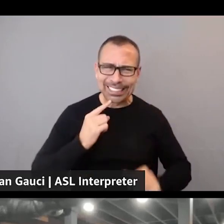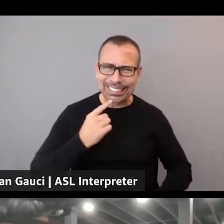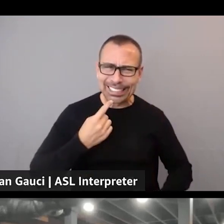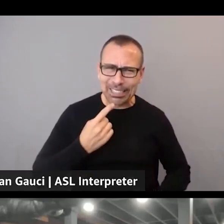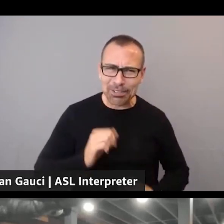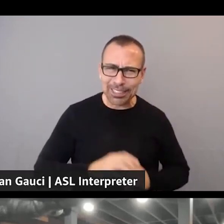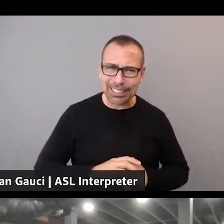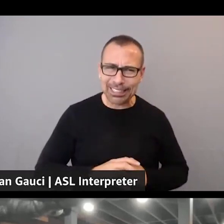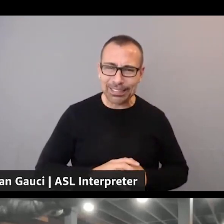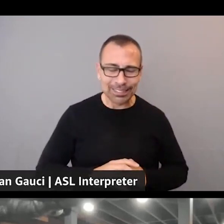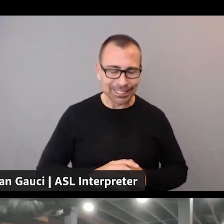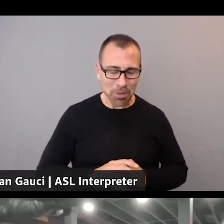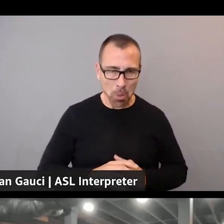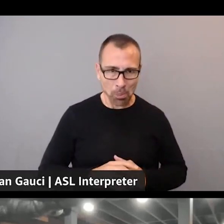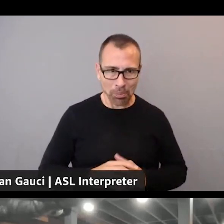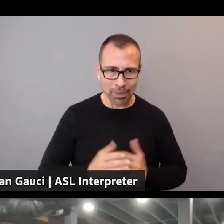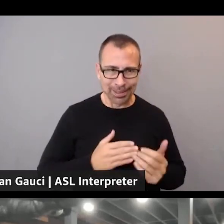Anyway.